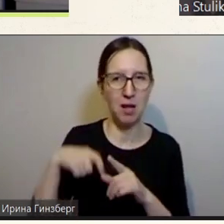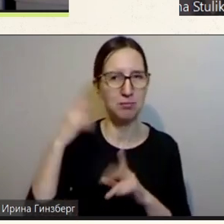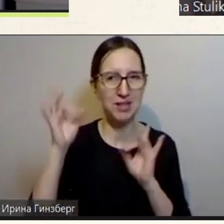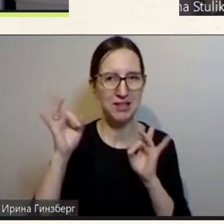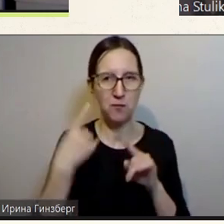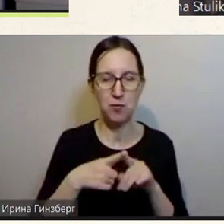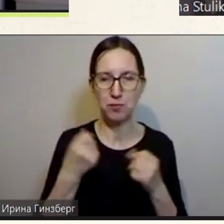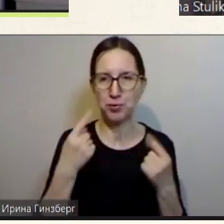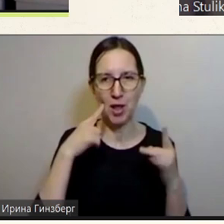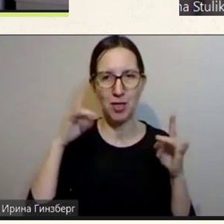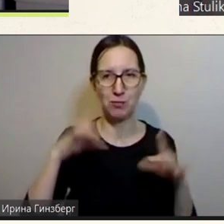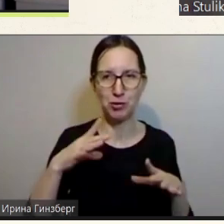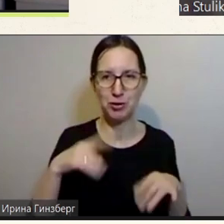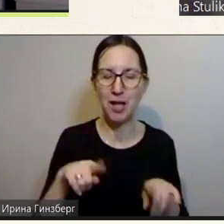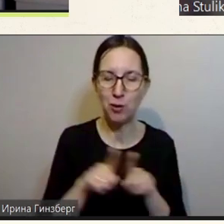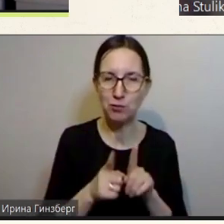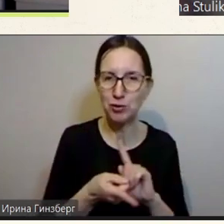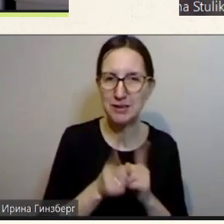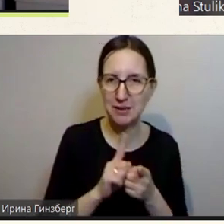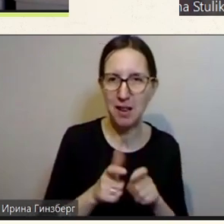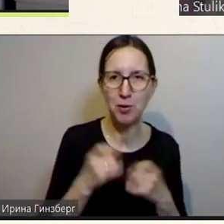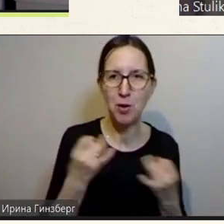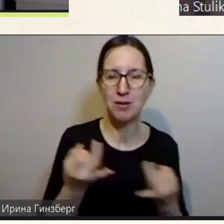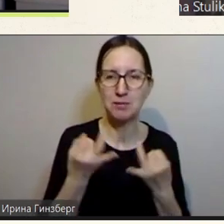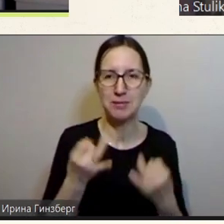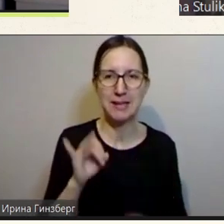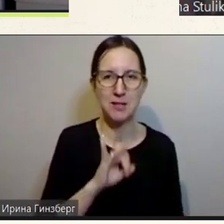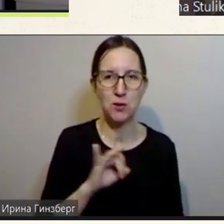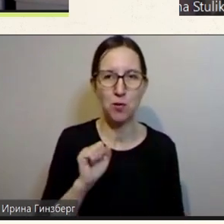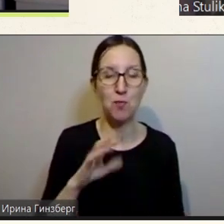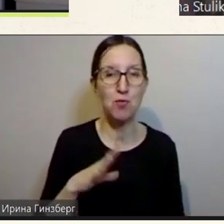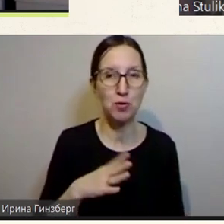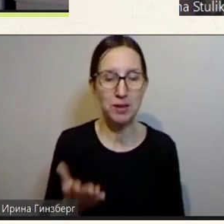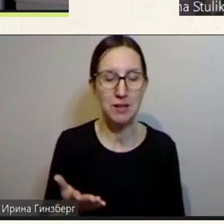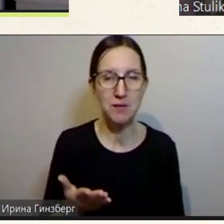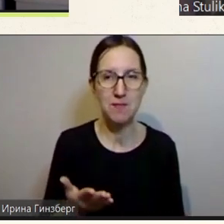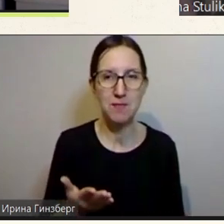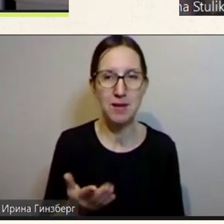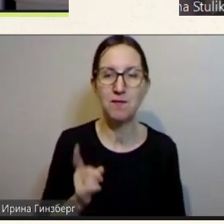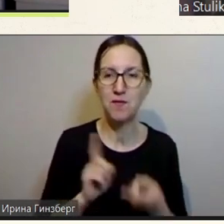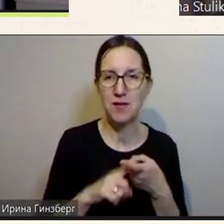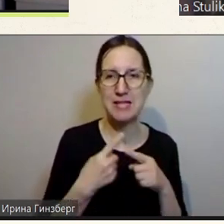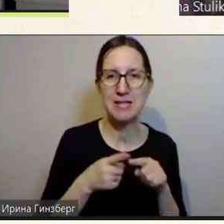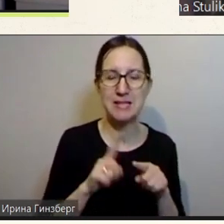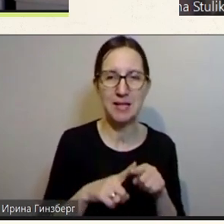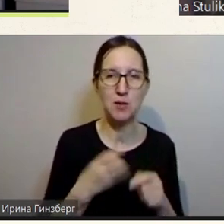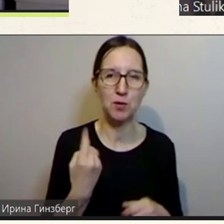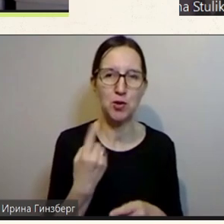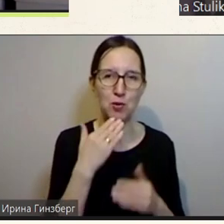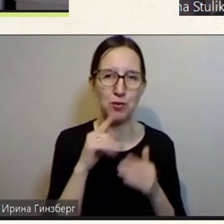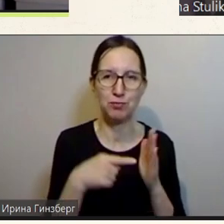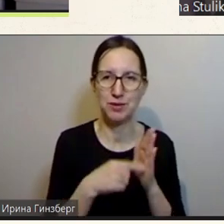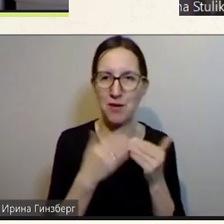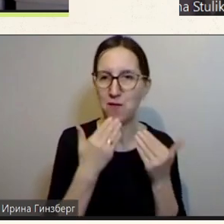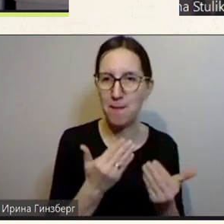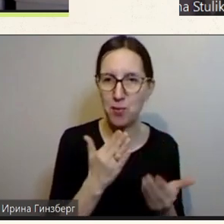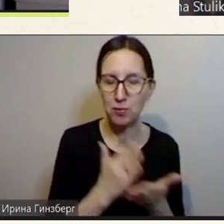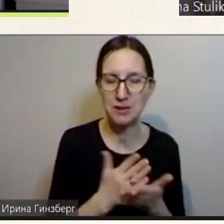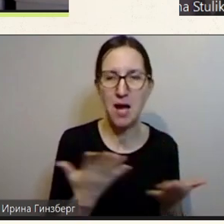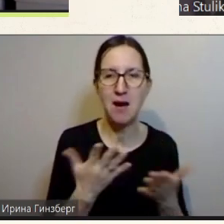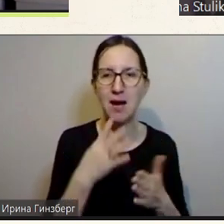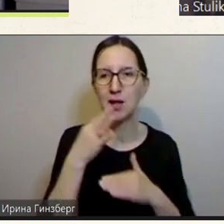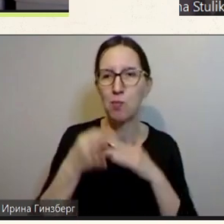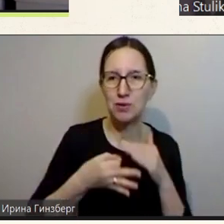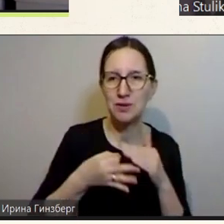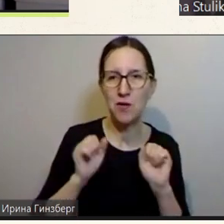stopped using the sound, that came for yourself unexpected as well. And now maybe another